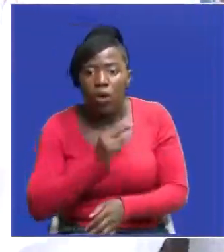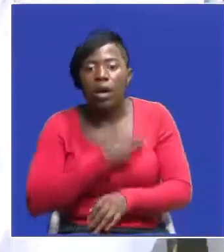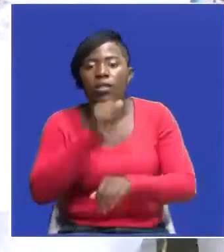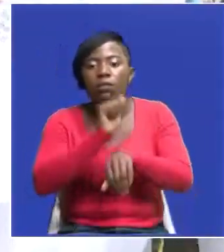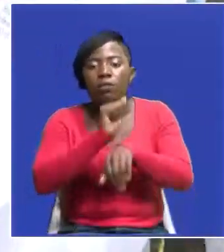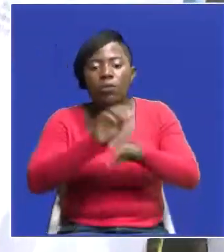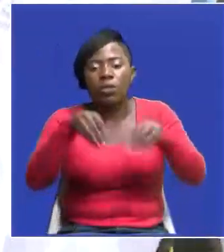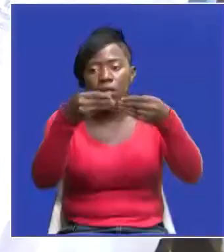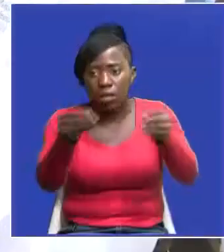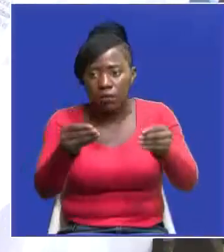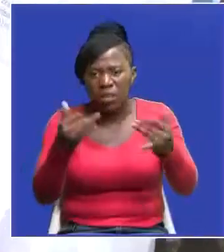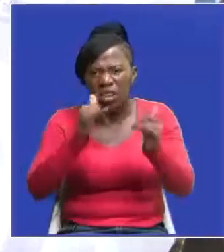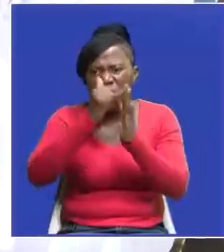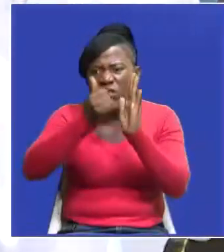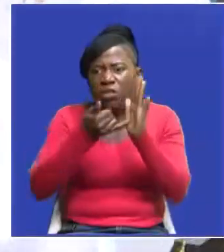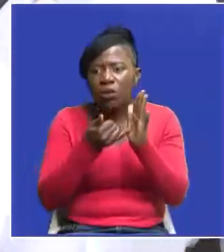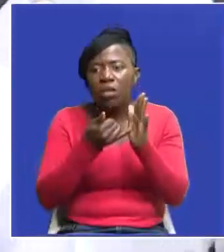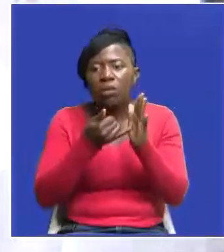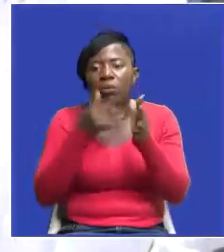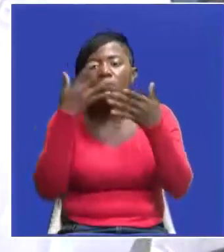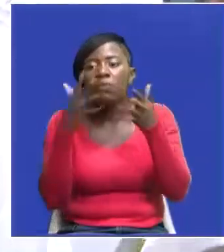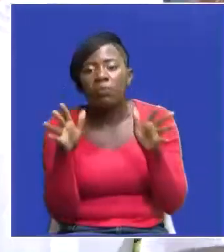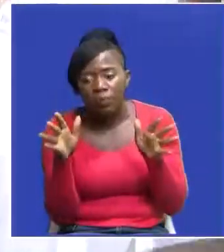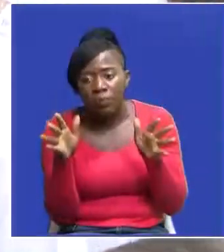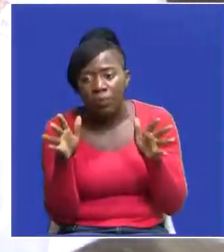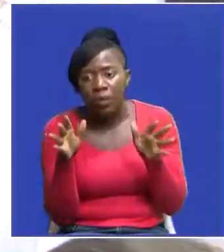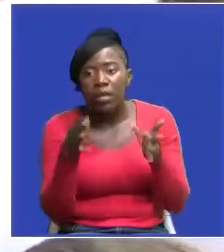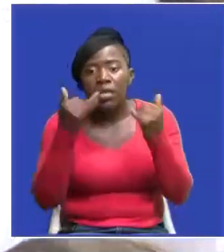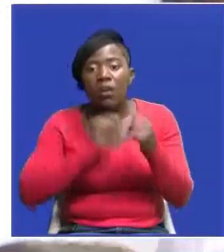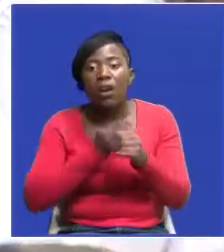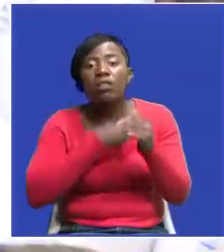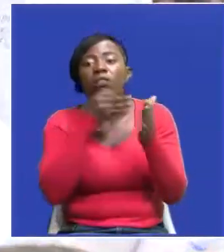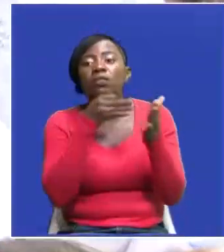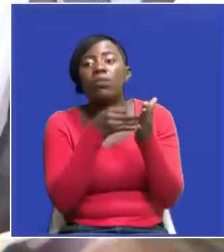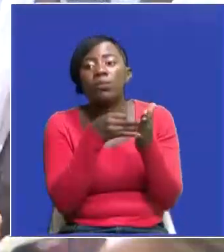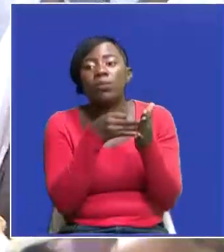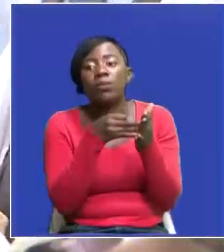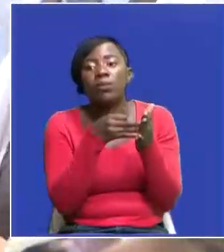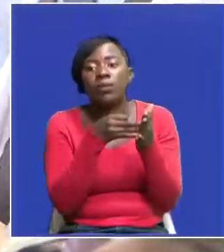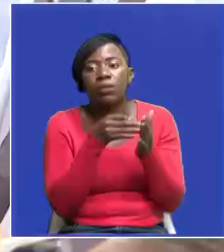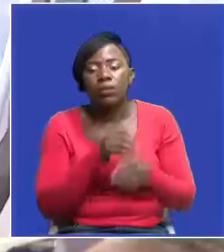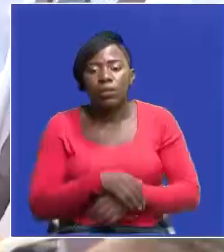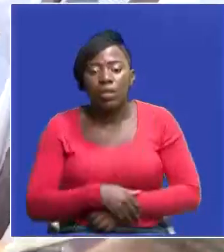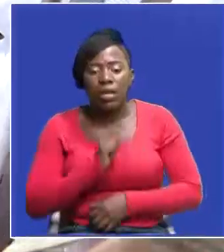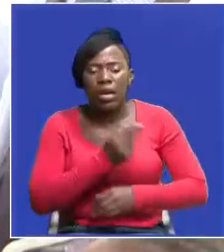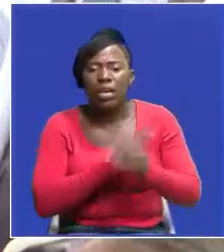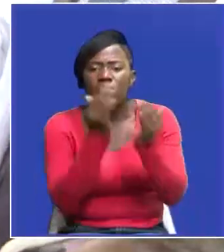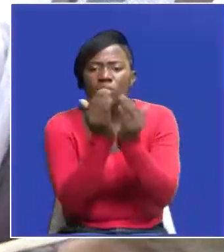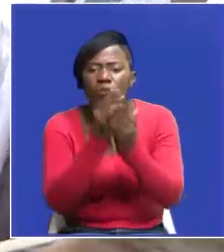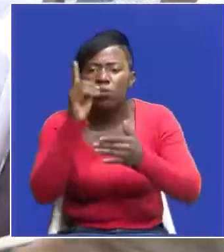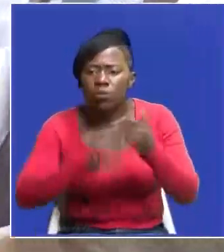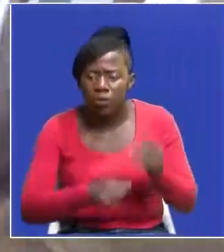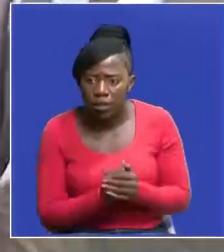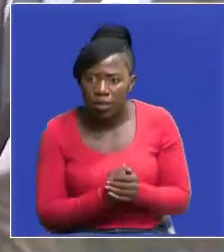employed. January came, ended. We are now in February. And our plea here is